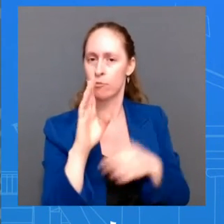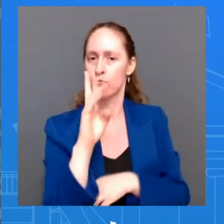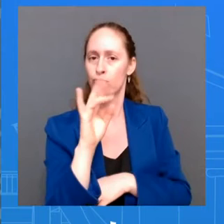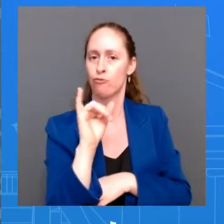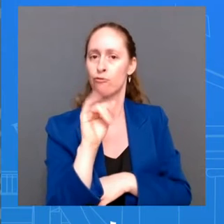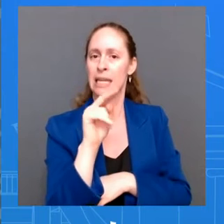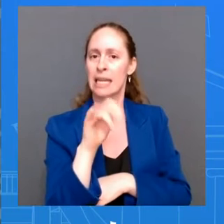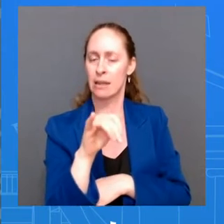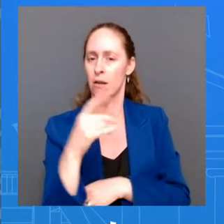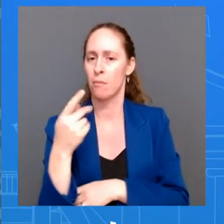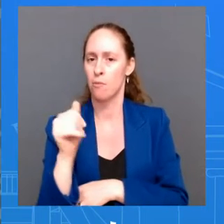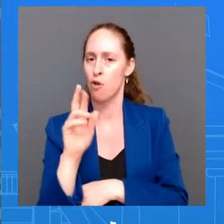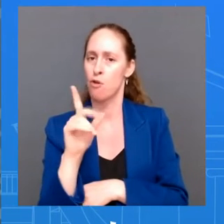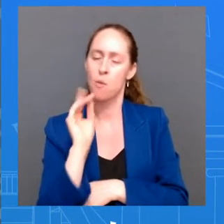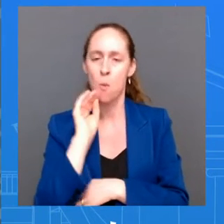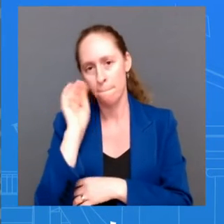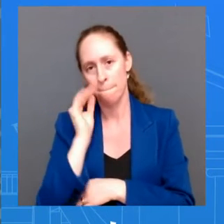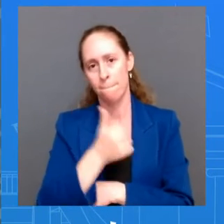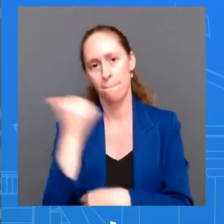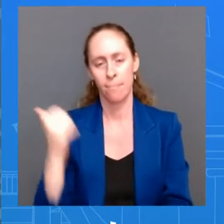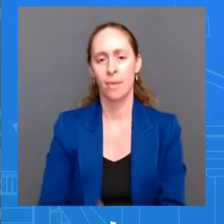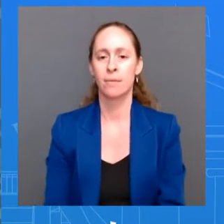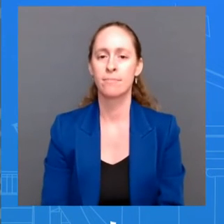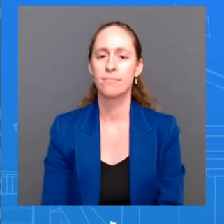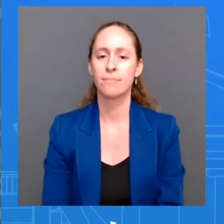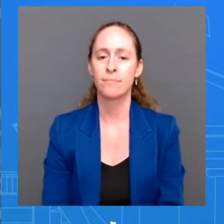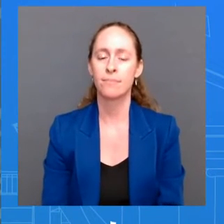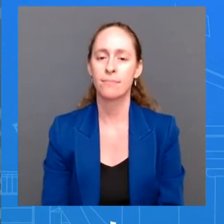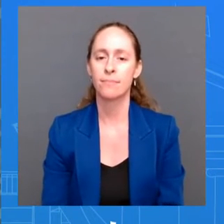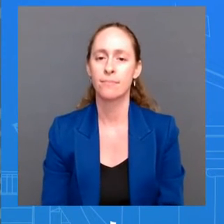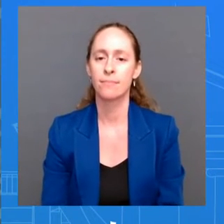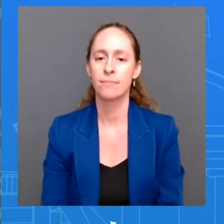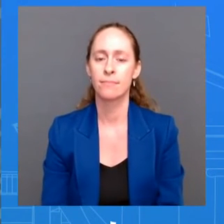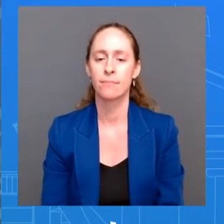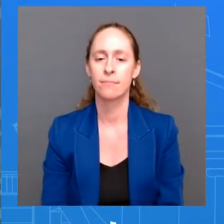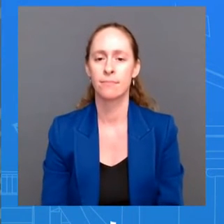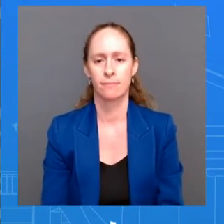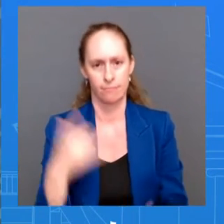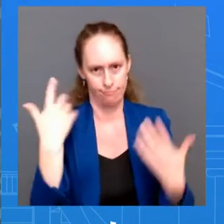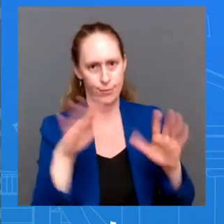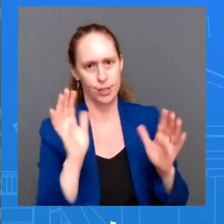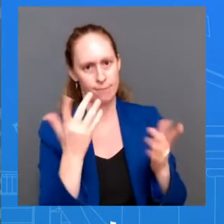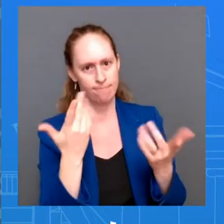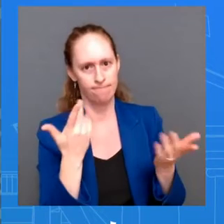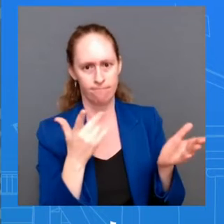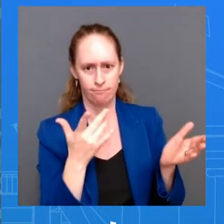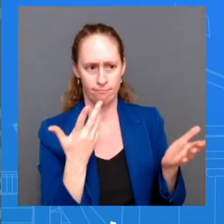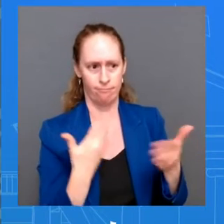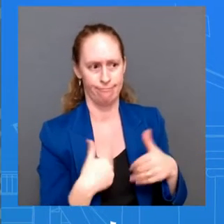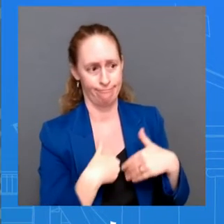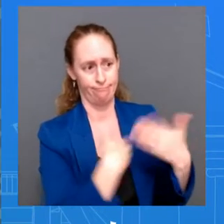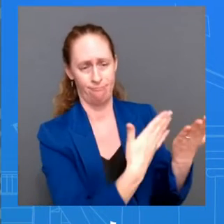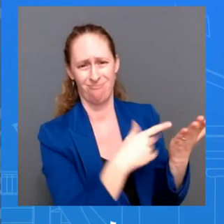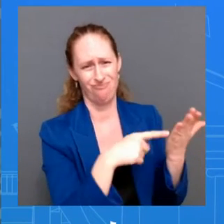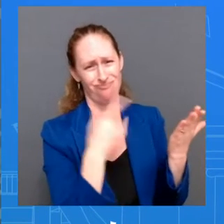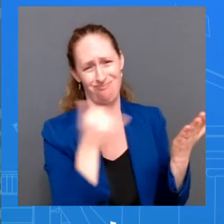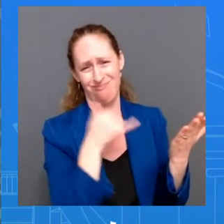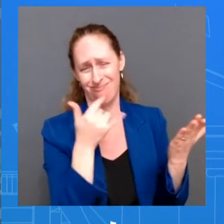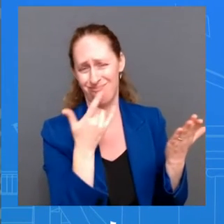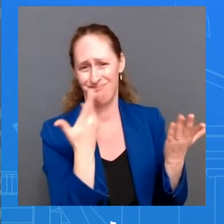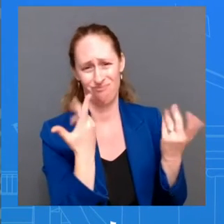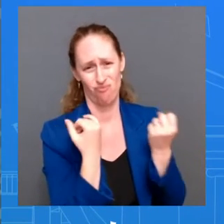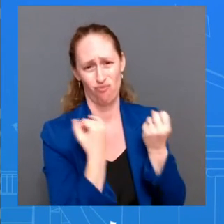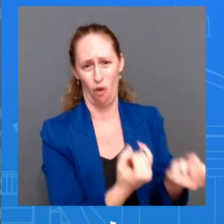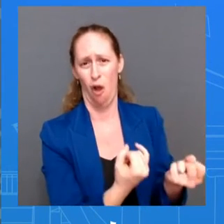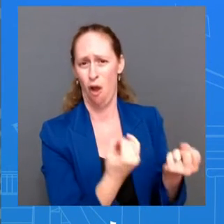on the table. And he spoke about the importance of Russia allowing ships to depart Odessa and to adhere to their